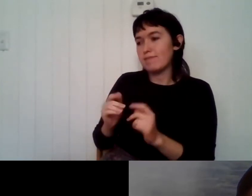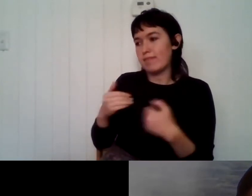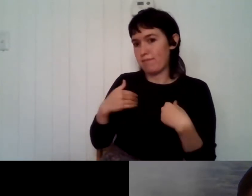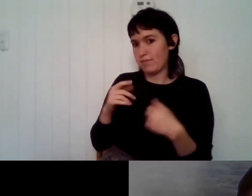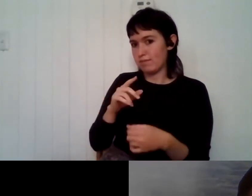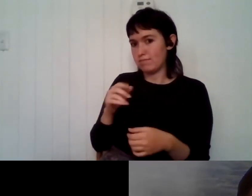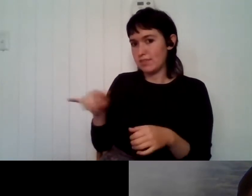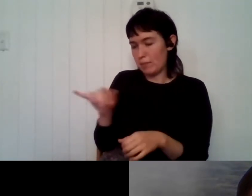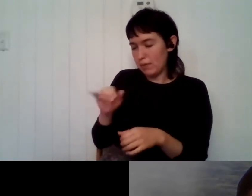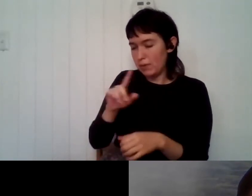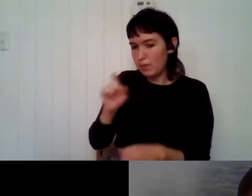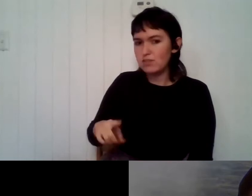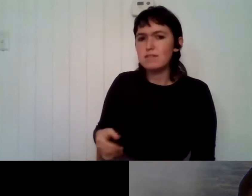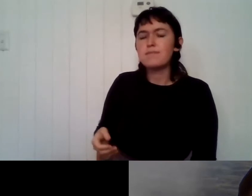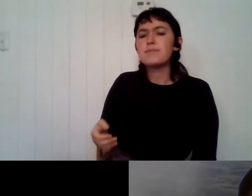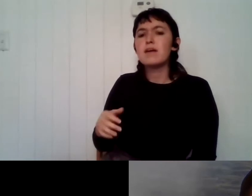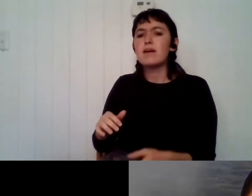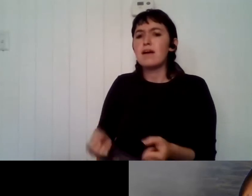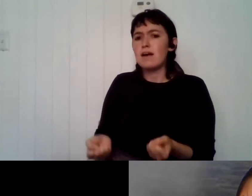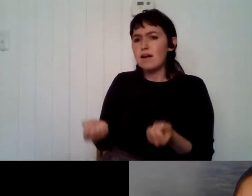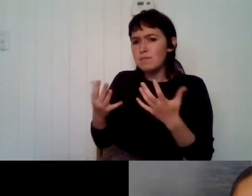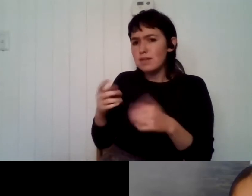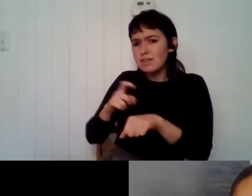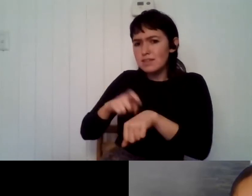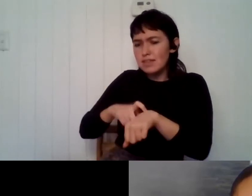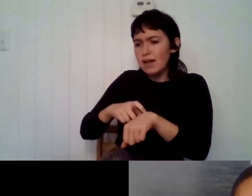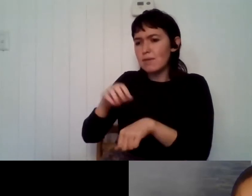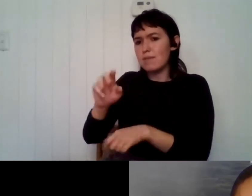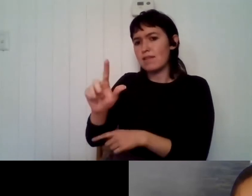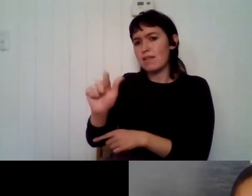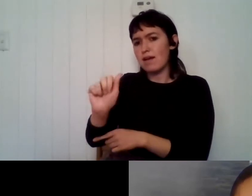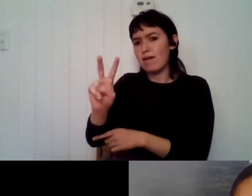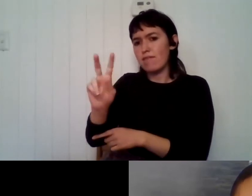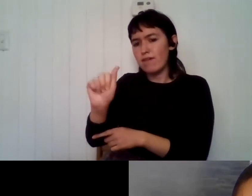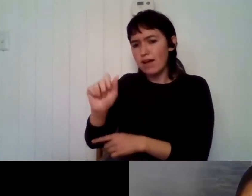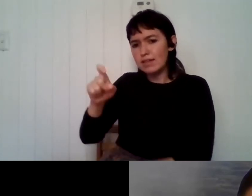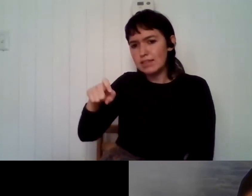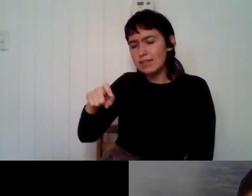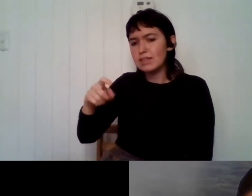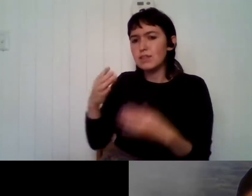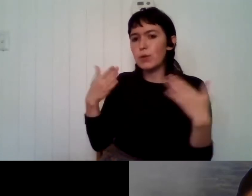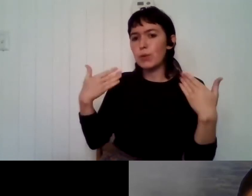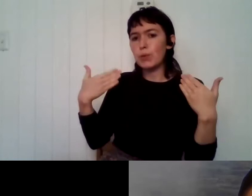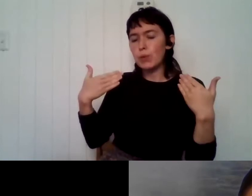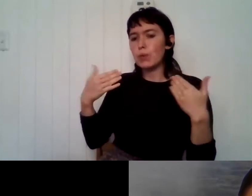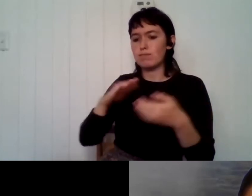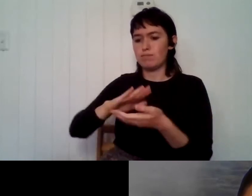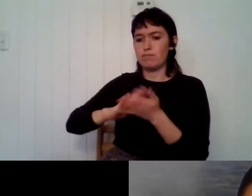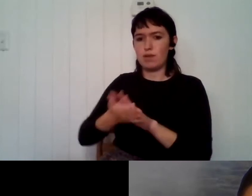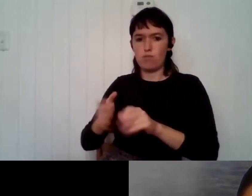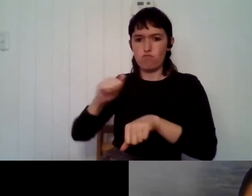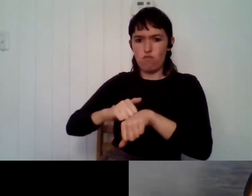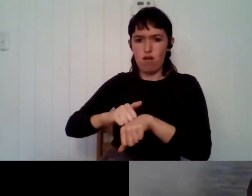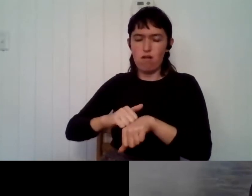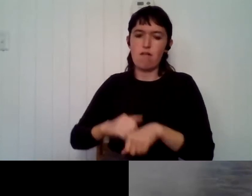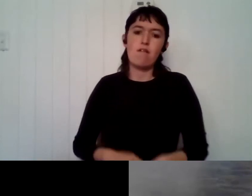it takes for lava to cool once it comes out of the volcano. Oof. Okay, so that depends on how hot